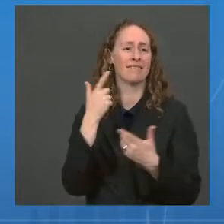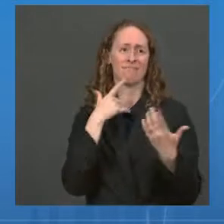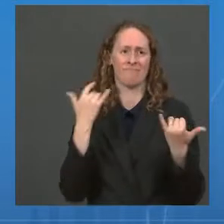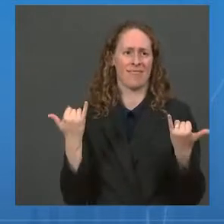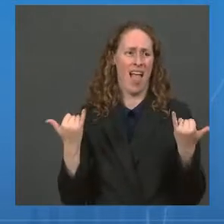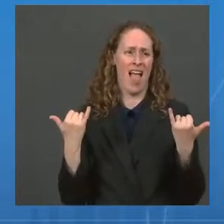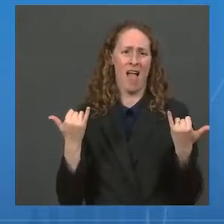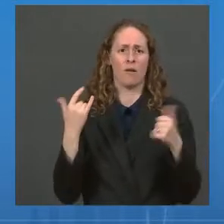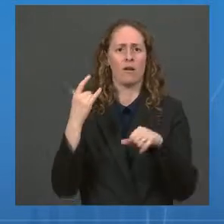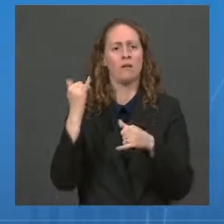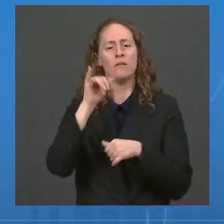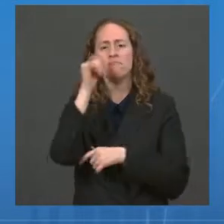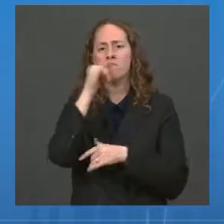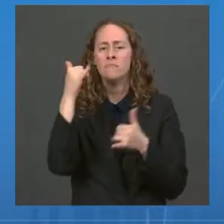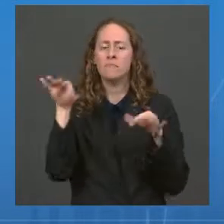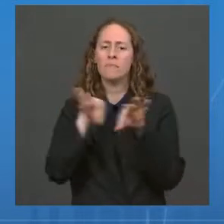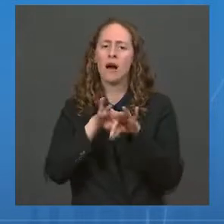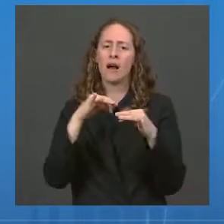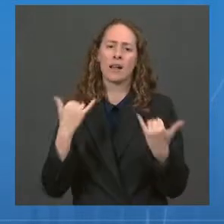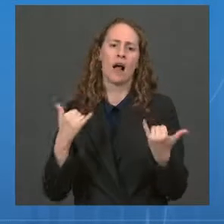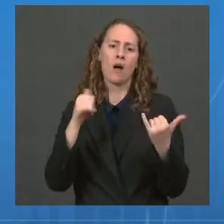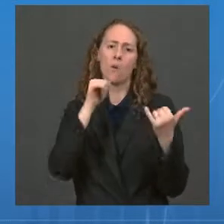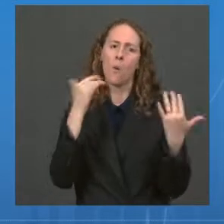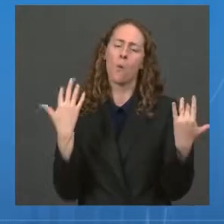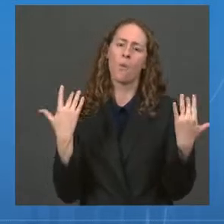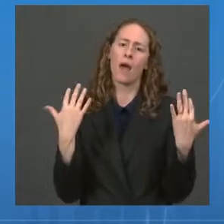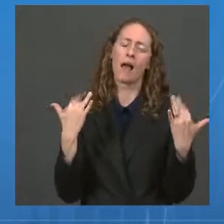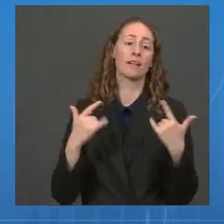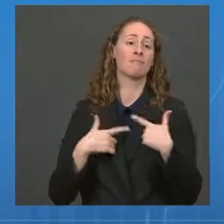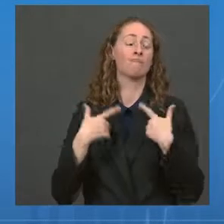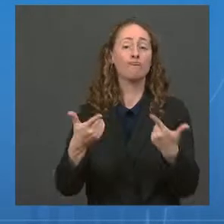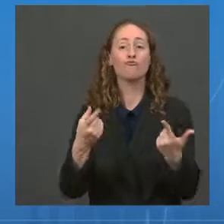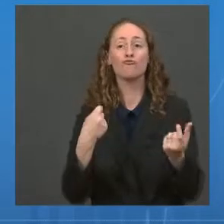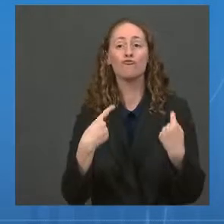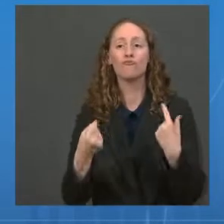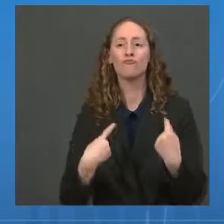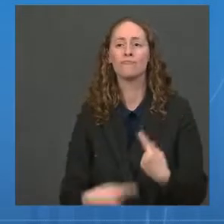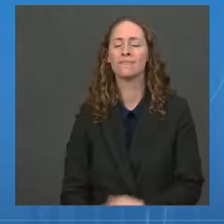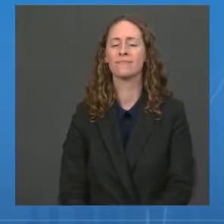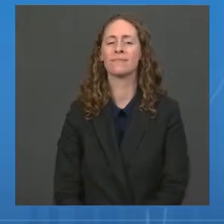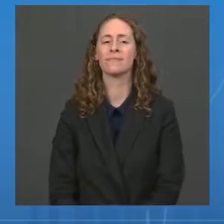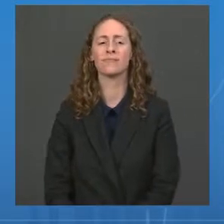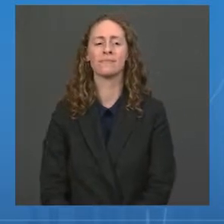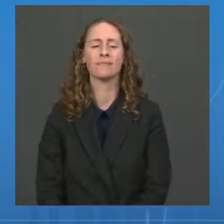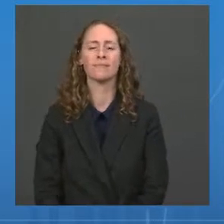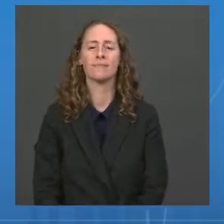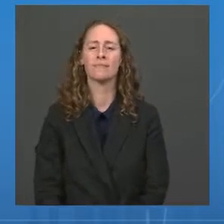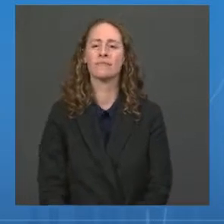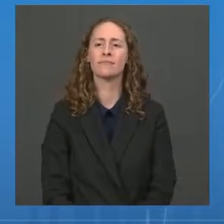vaccinated. With that, let's open it up for a few questions. Kevin?